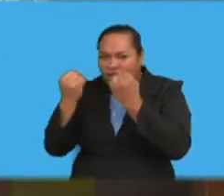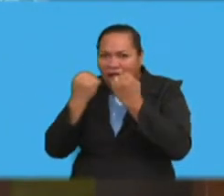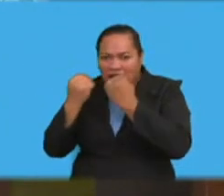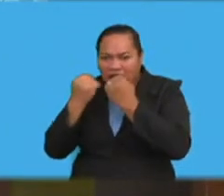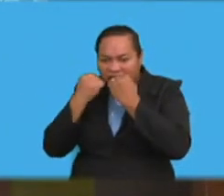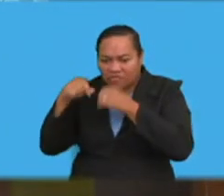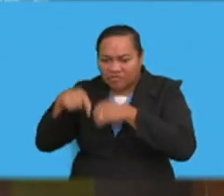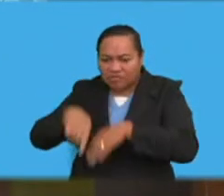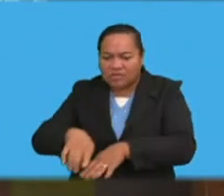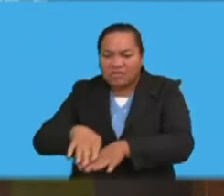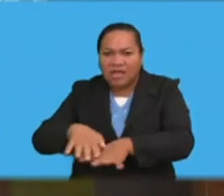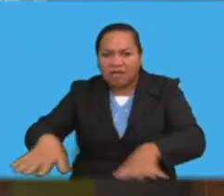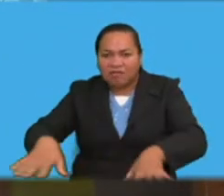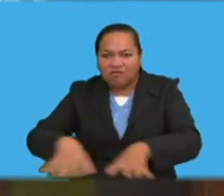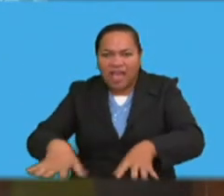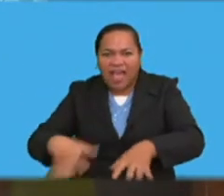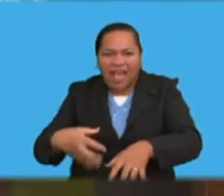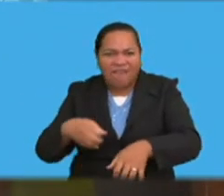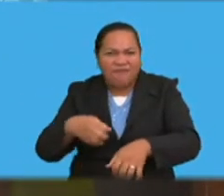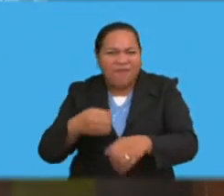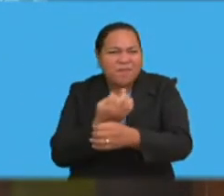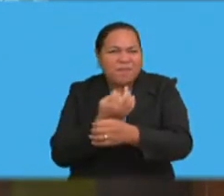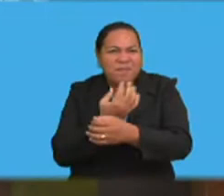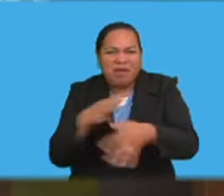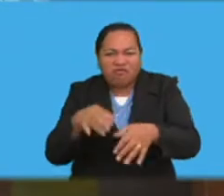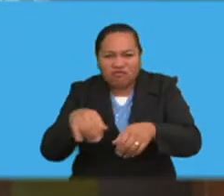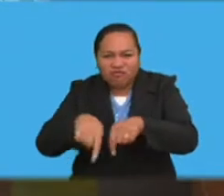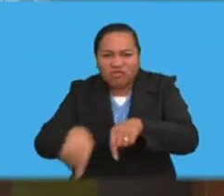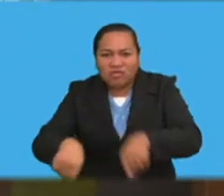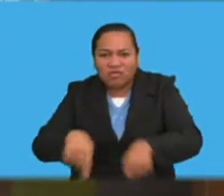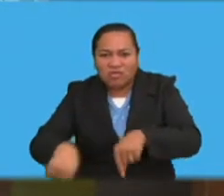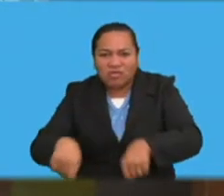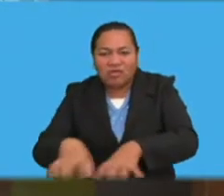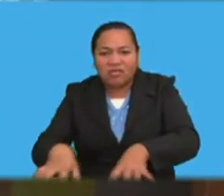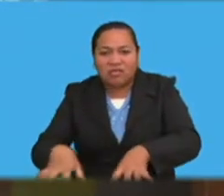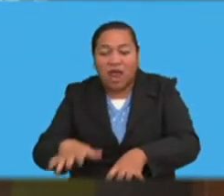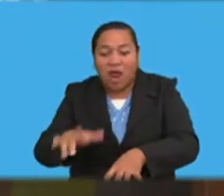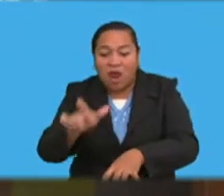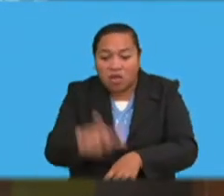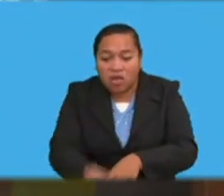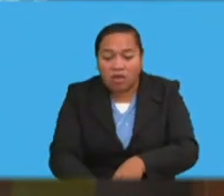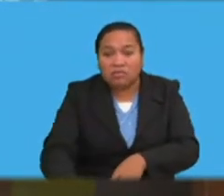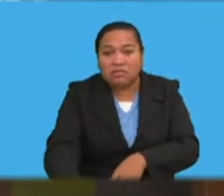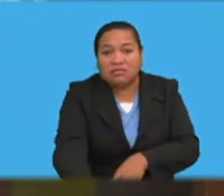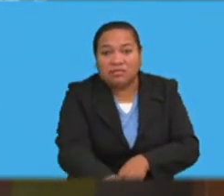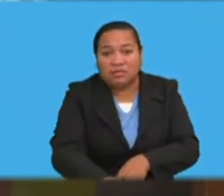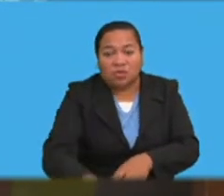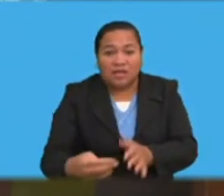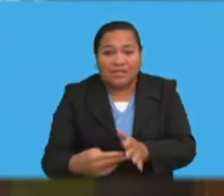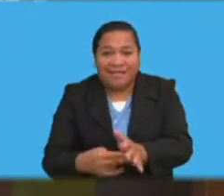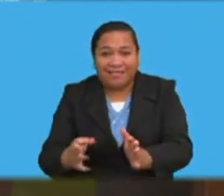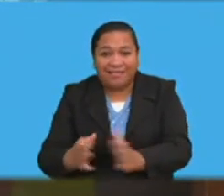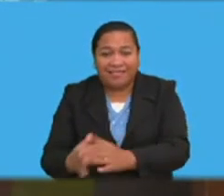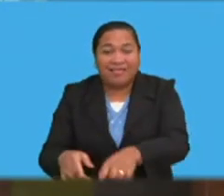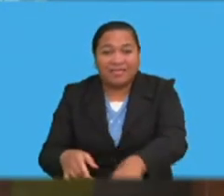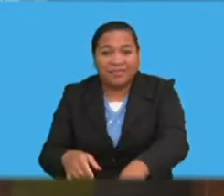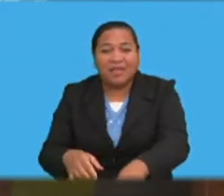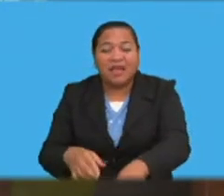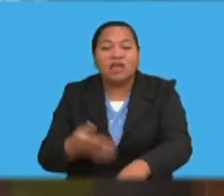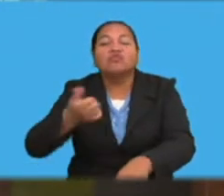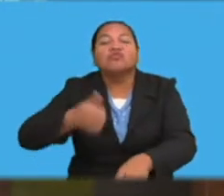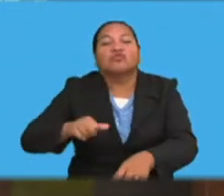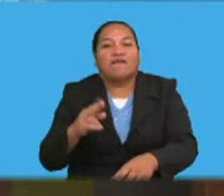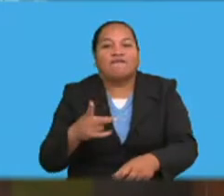flats in the lower reach and mangrove forests in the lowest area near the coastline. The lower area of Nadi River Basin is also being used for